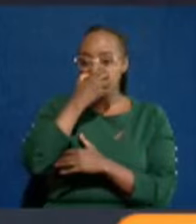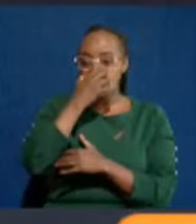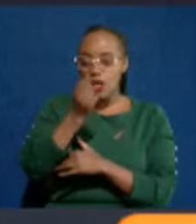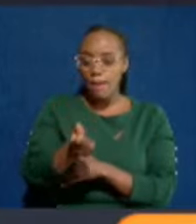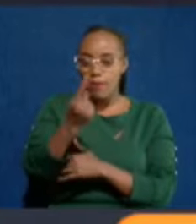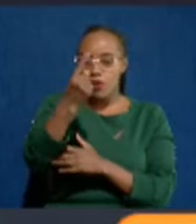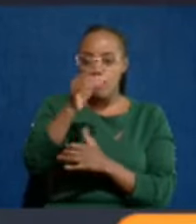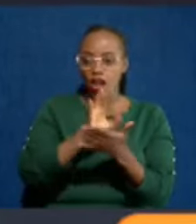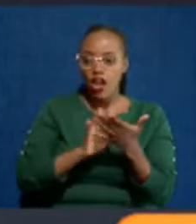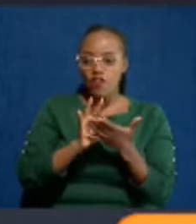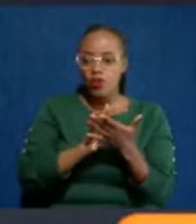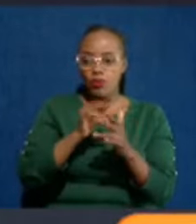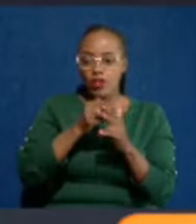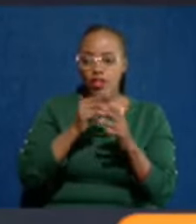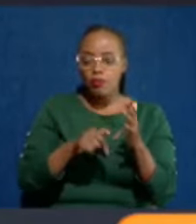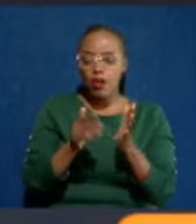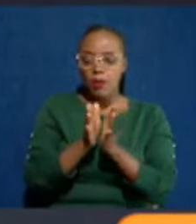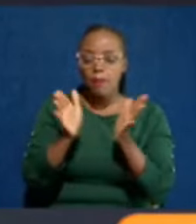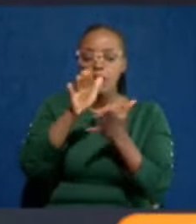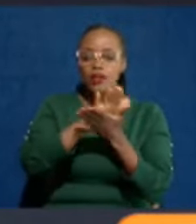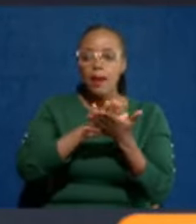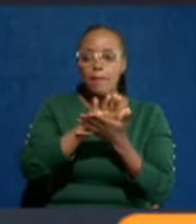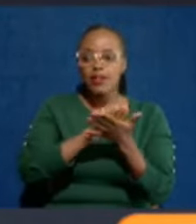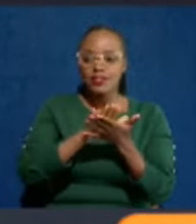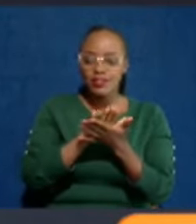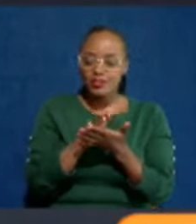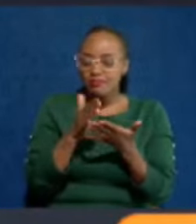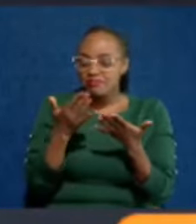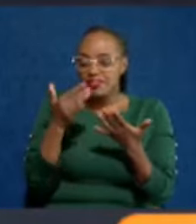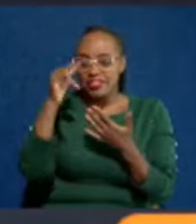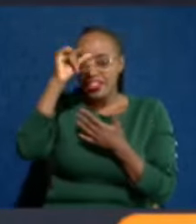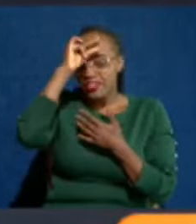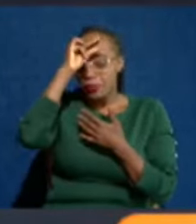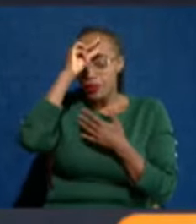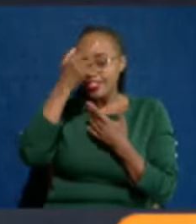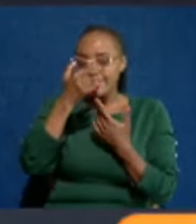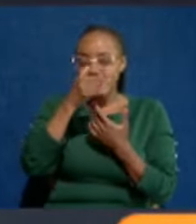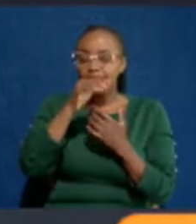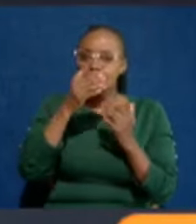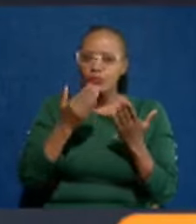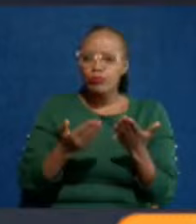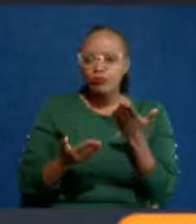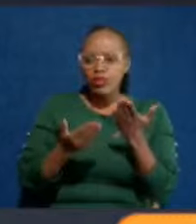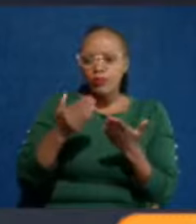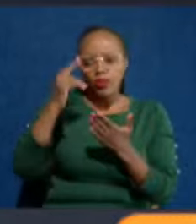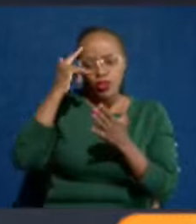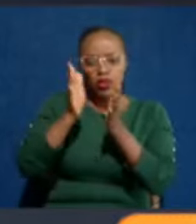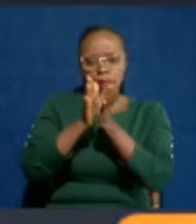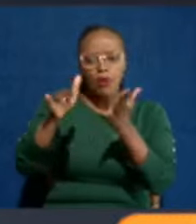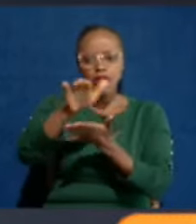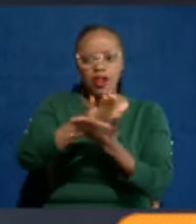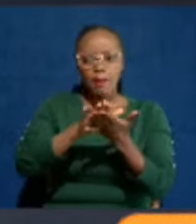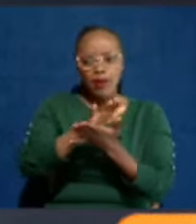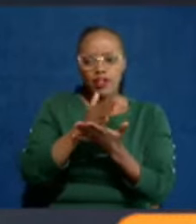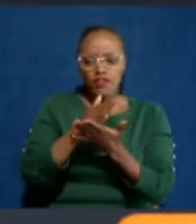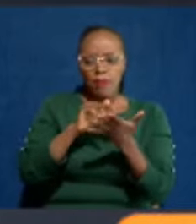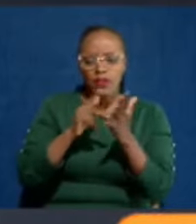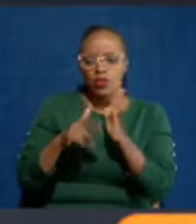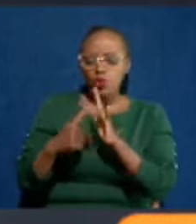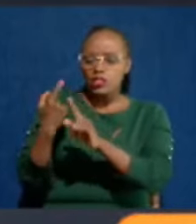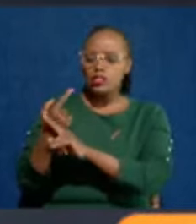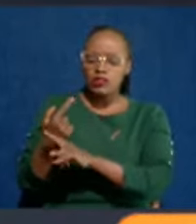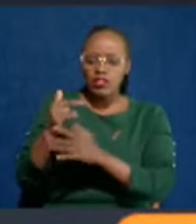with a formula called broad-based. Now, some would have thought that broad-based would really be sectoral.